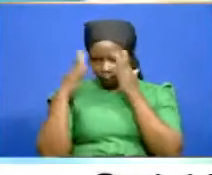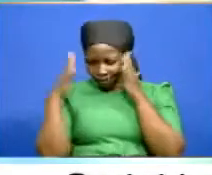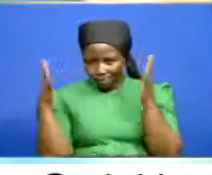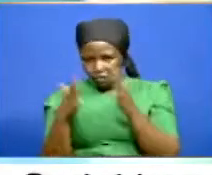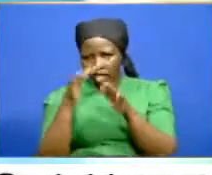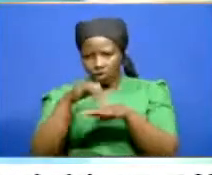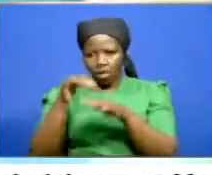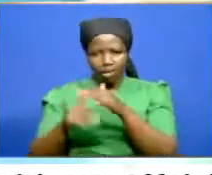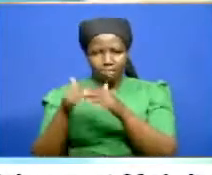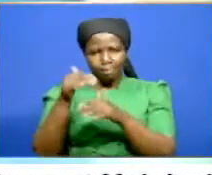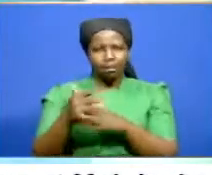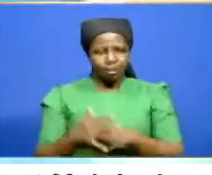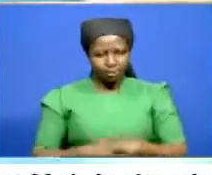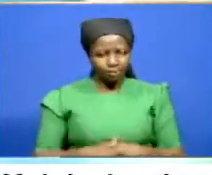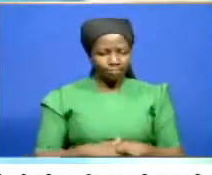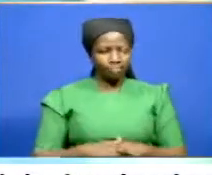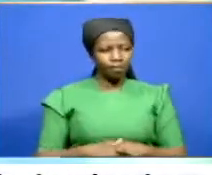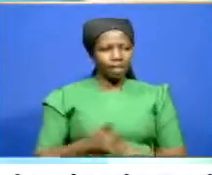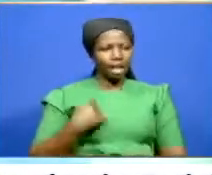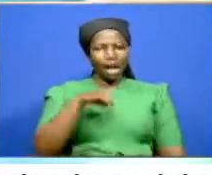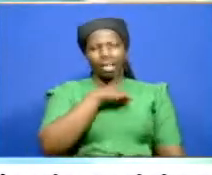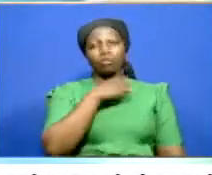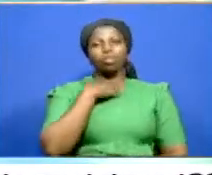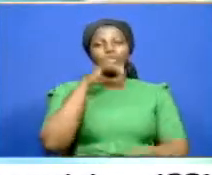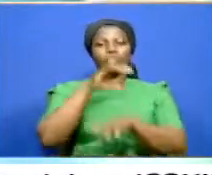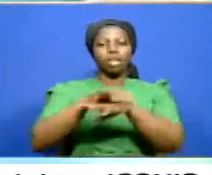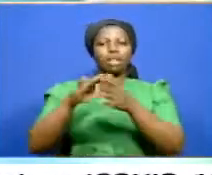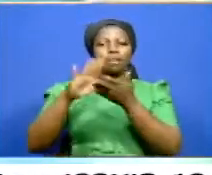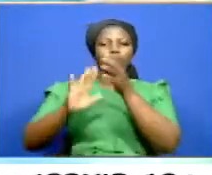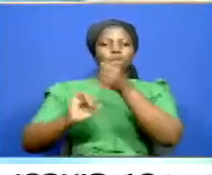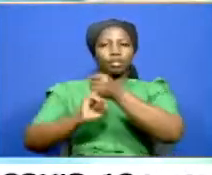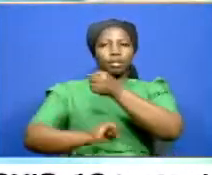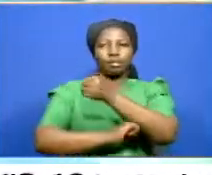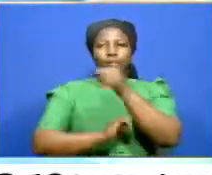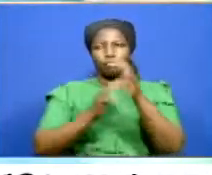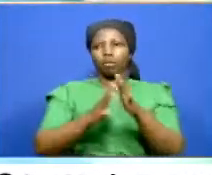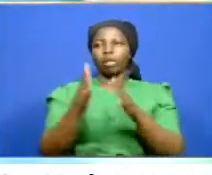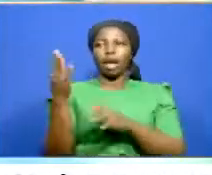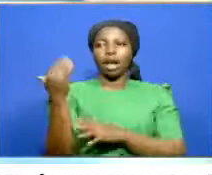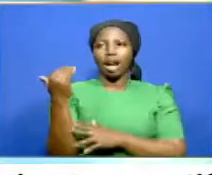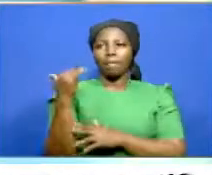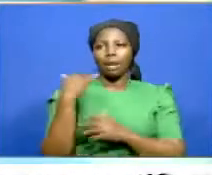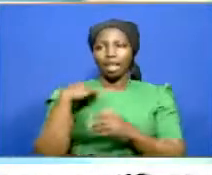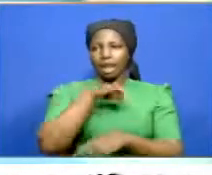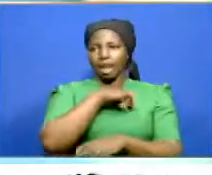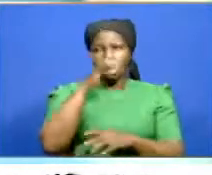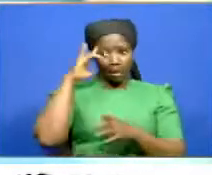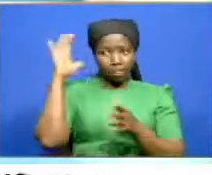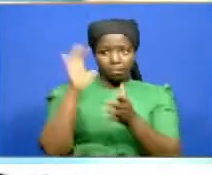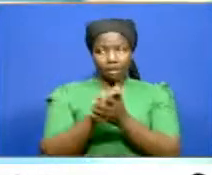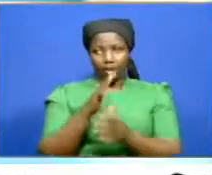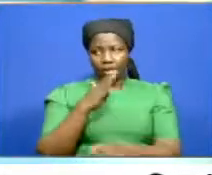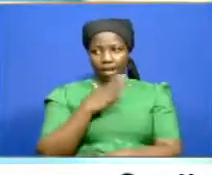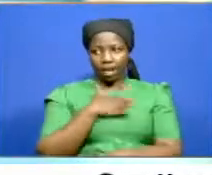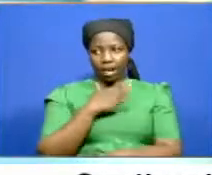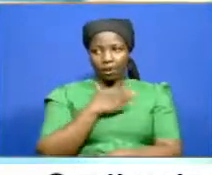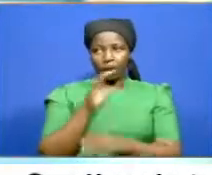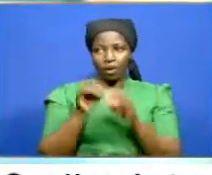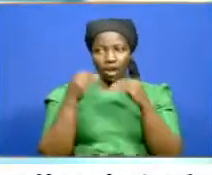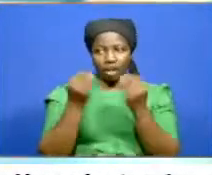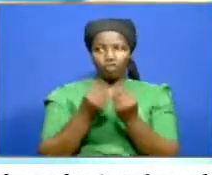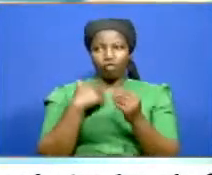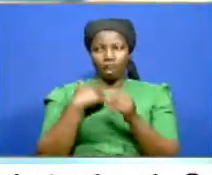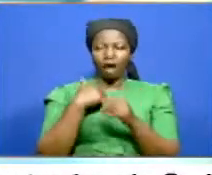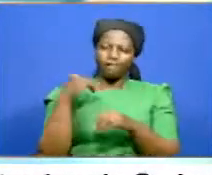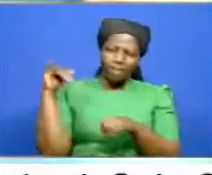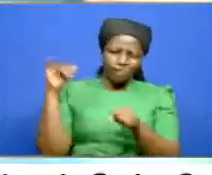hurdle, definitely, we'd definitely like to attract more sponsors coming on board, mm-hmm. and we believe our shirts will be full of, you know, sponsors left, right,